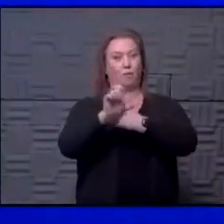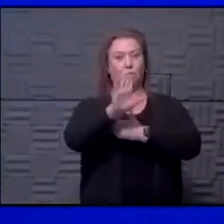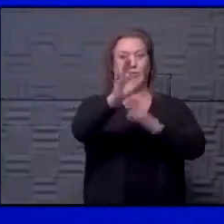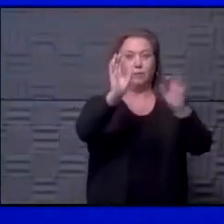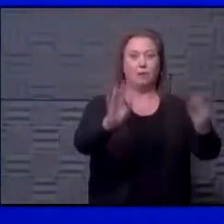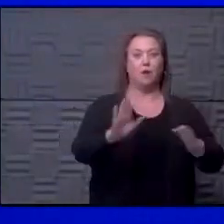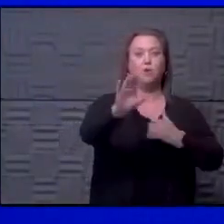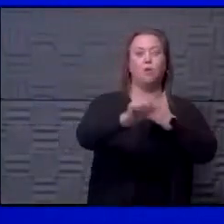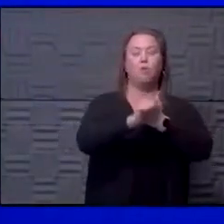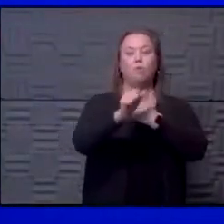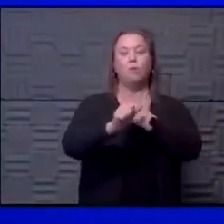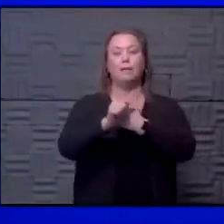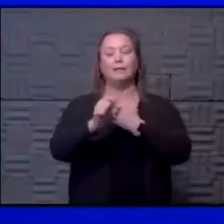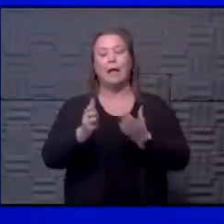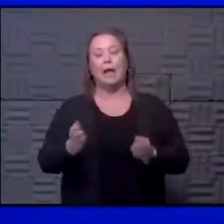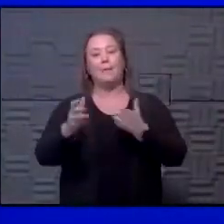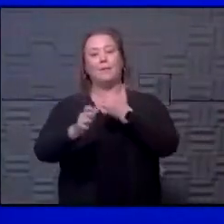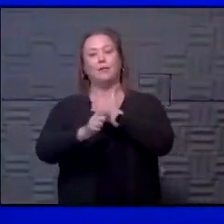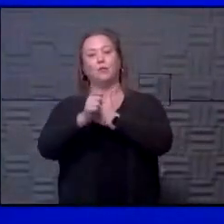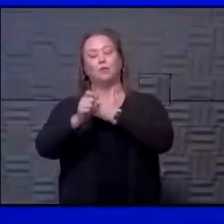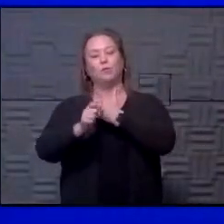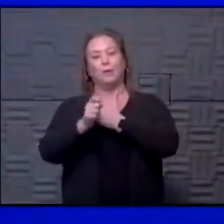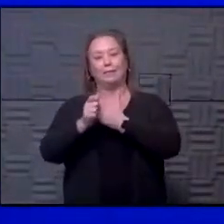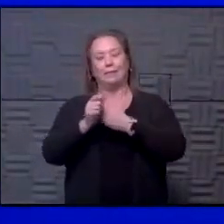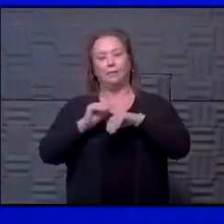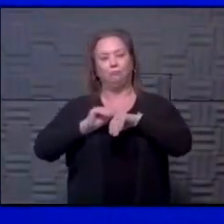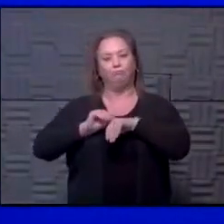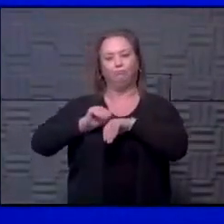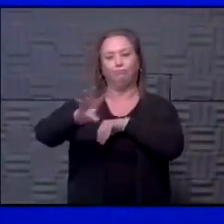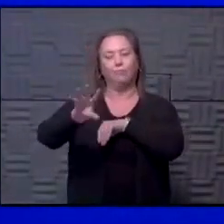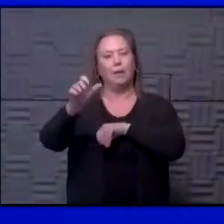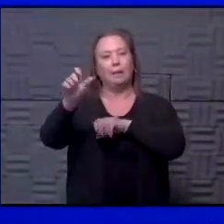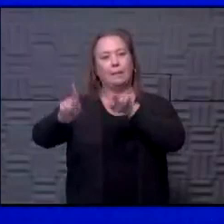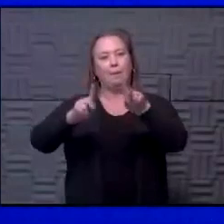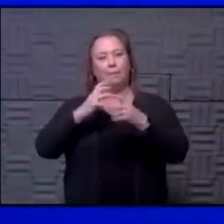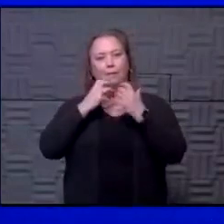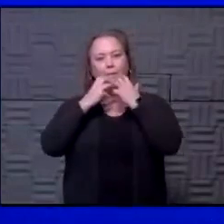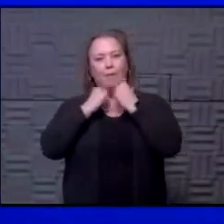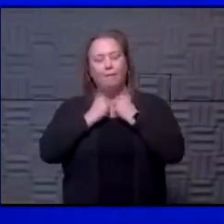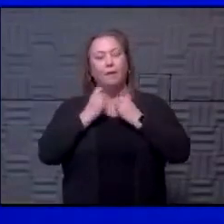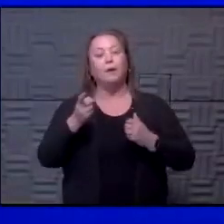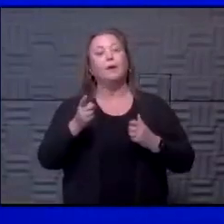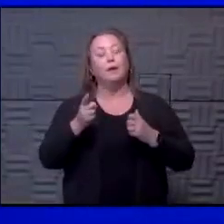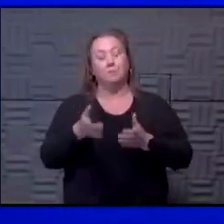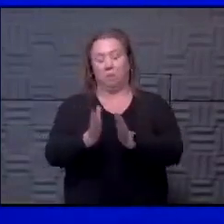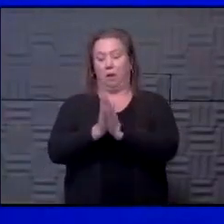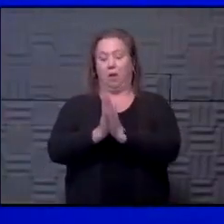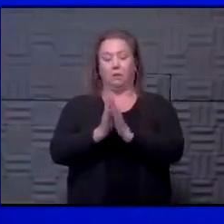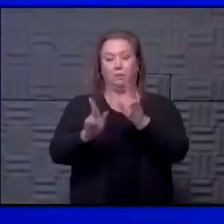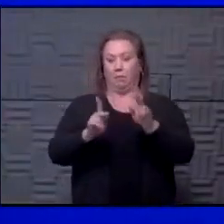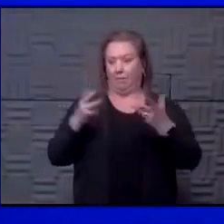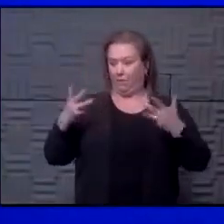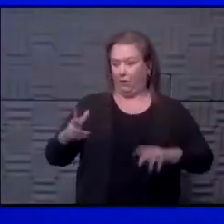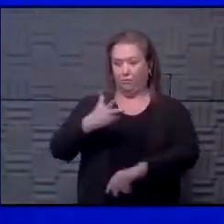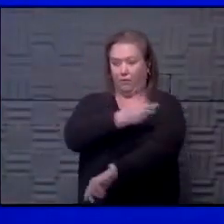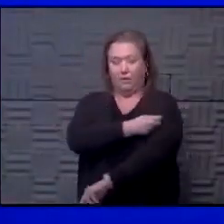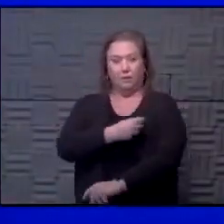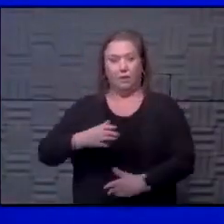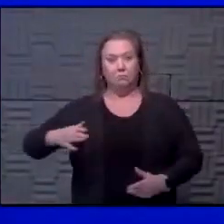how much risk are you willing to bring to those you love. And the question I would really ask is, have all those people been